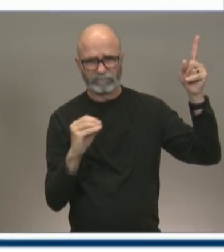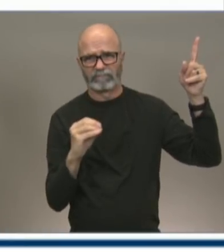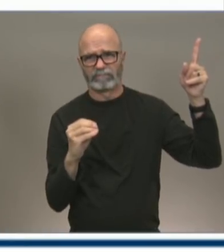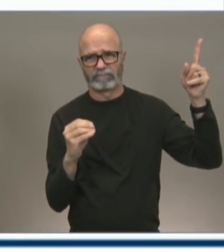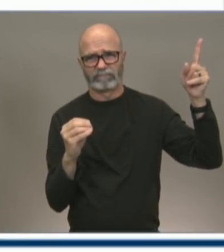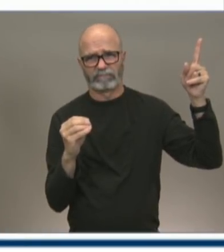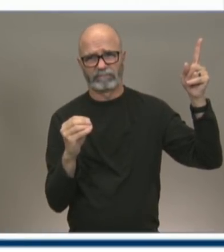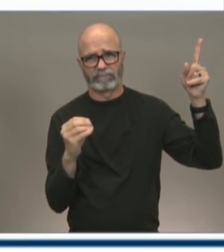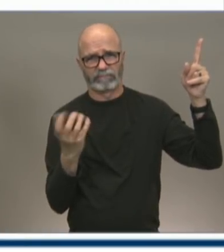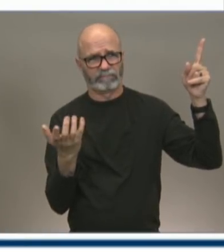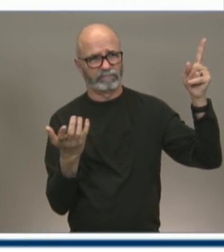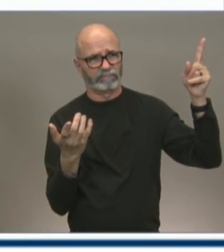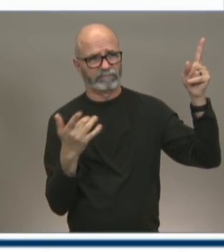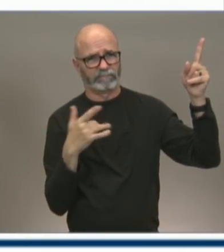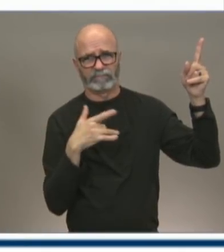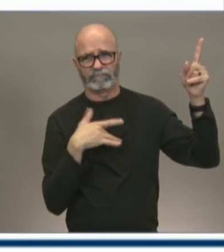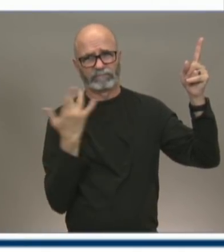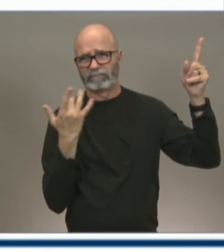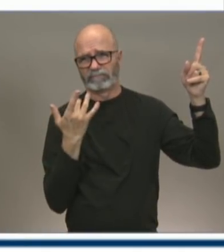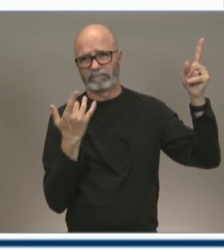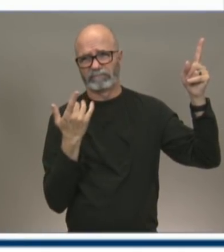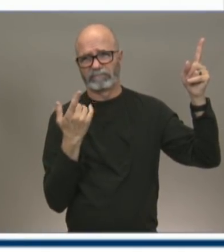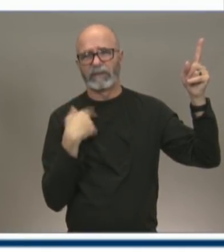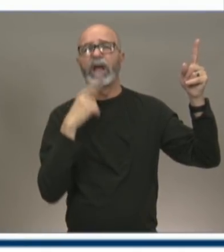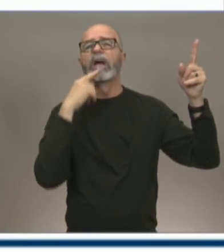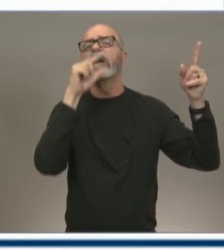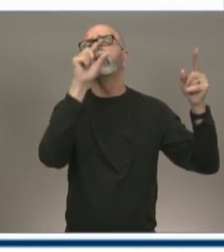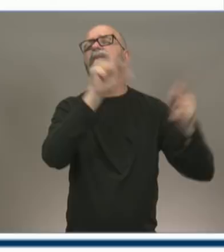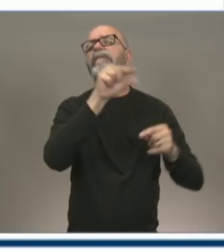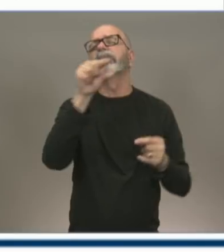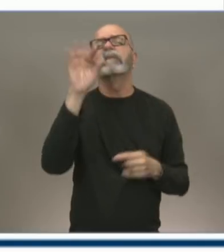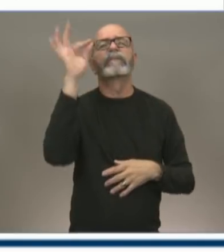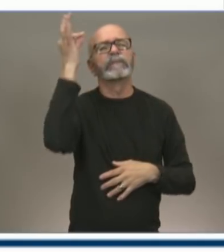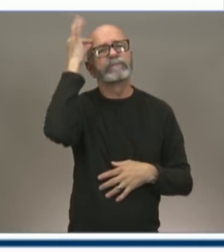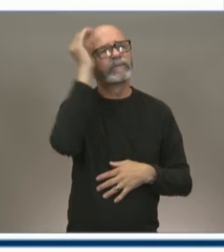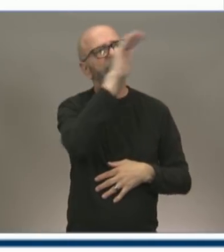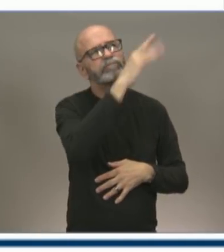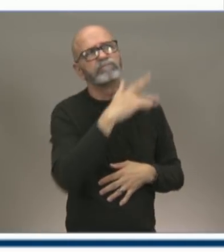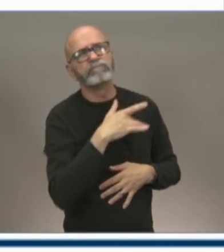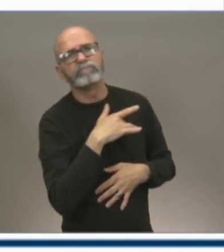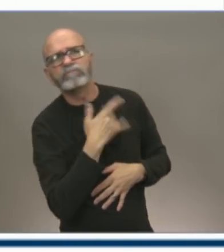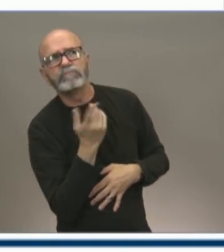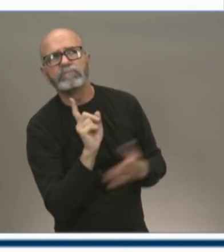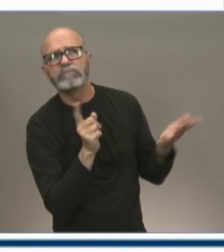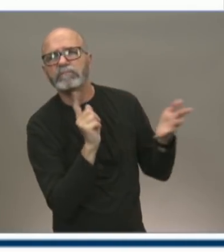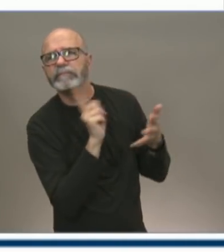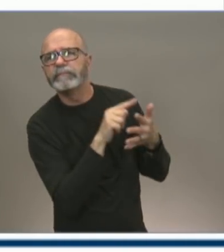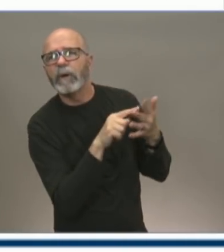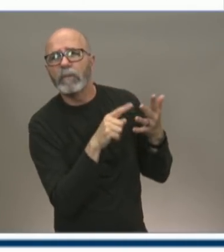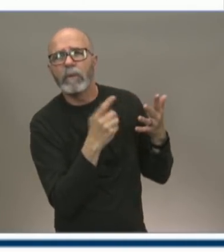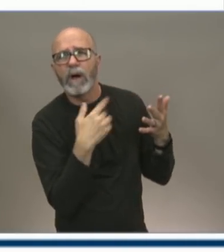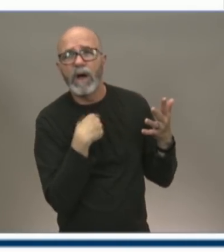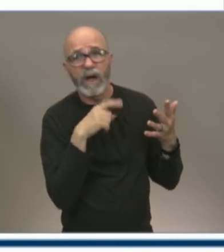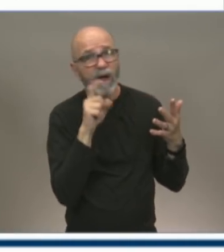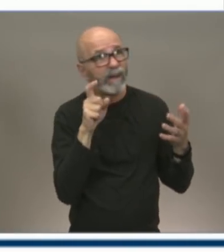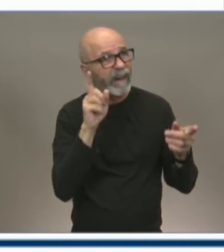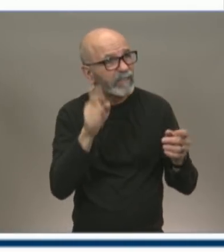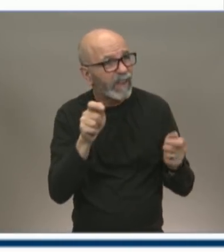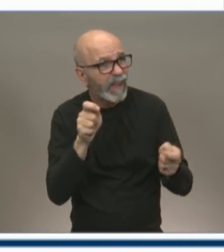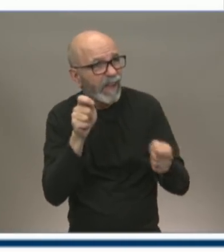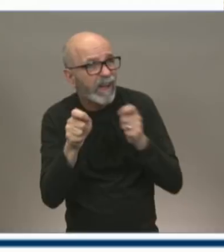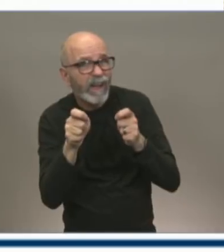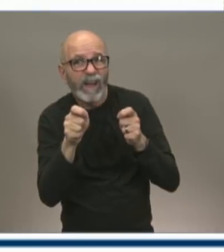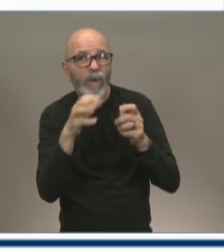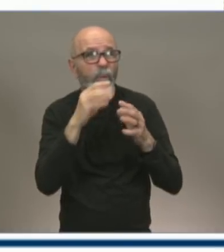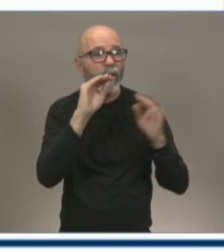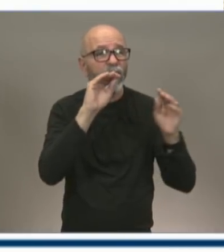through the federal government, the National Operating Center, and we'll accommodate to whatever adjustment we may have to make. Go ahead with your